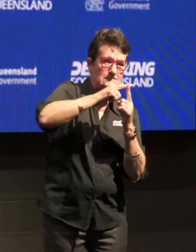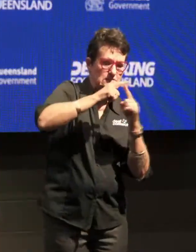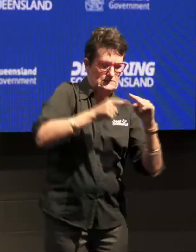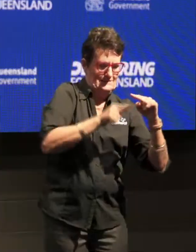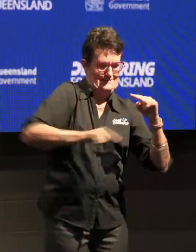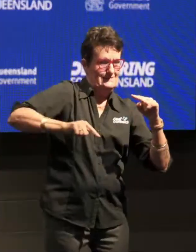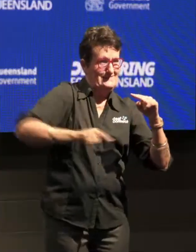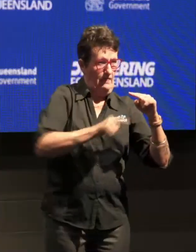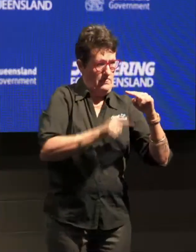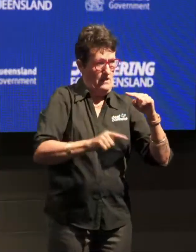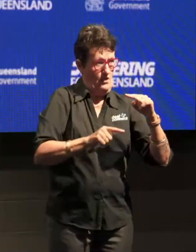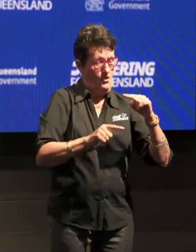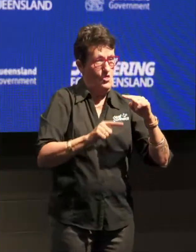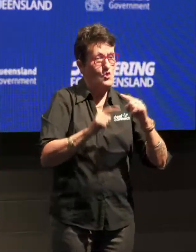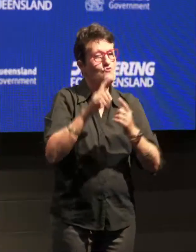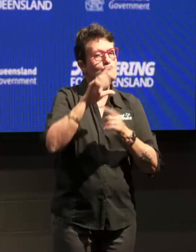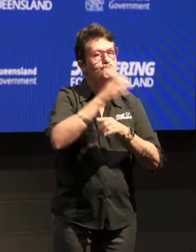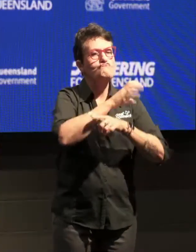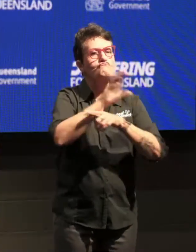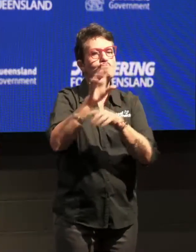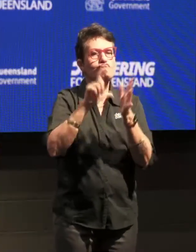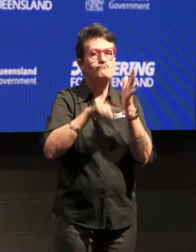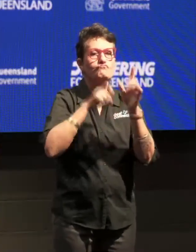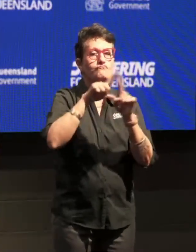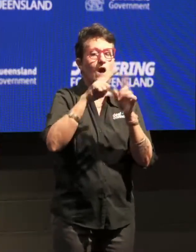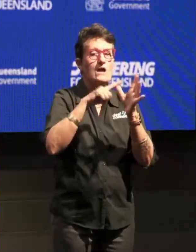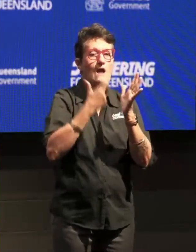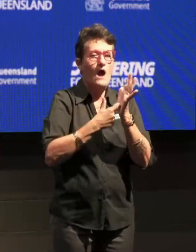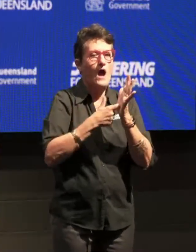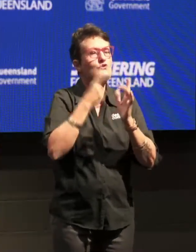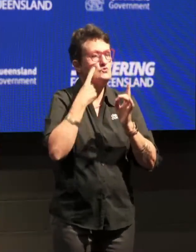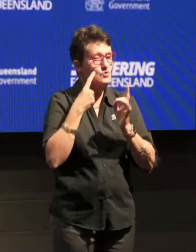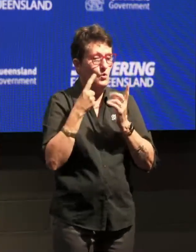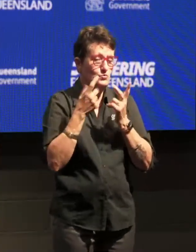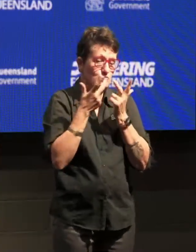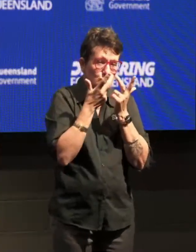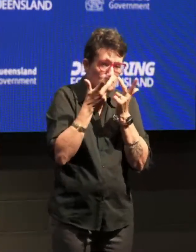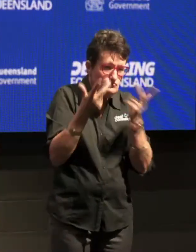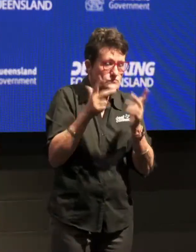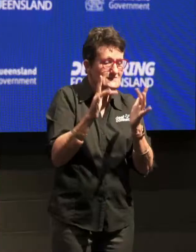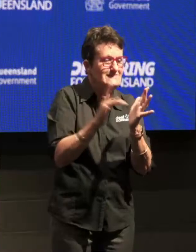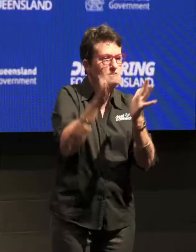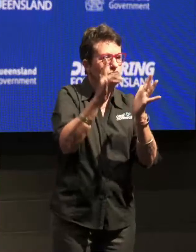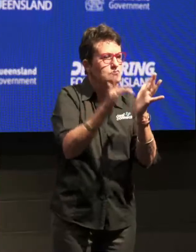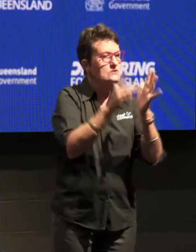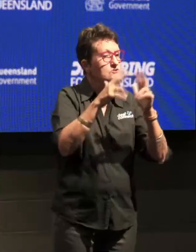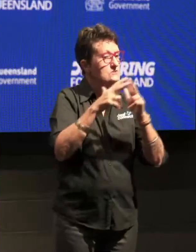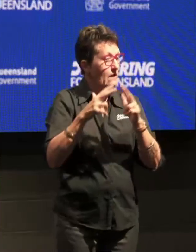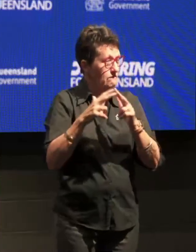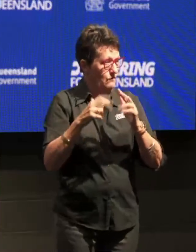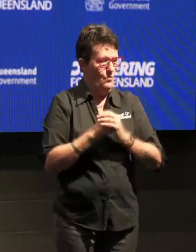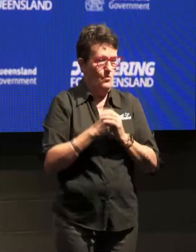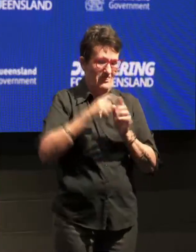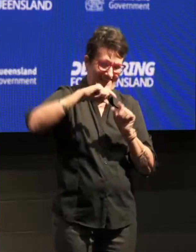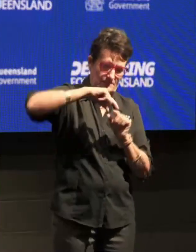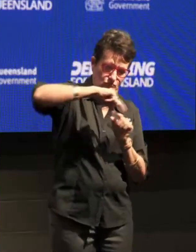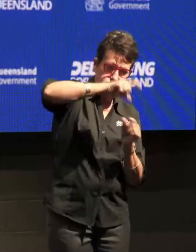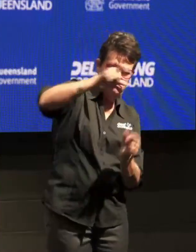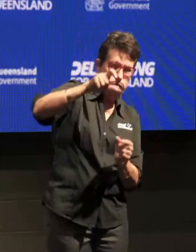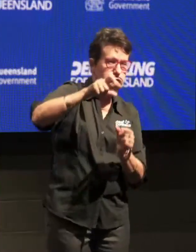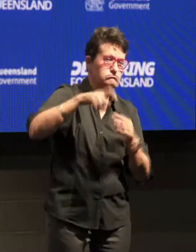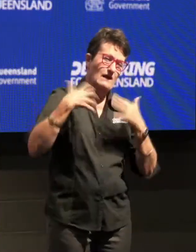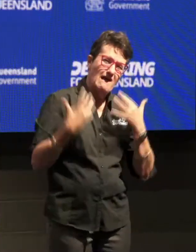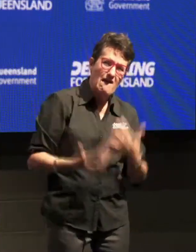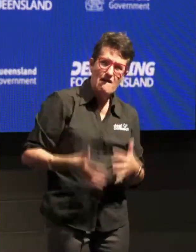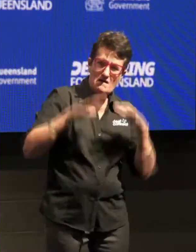In fact, the current radar imagery shows some of those bands wrapping in towards Townsville as we speak. It is these bands of heavy to